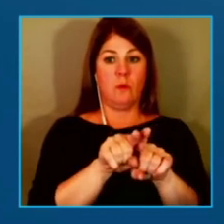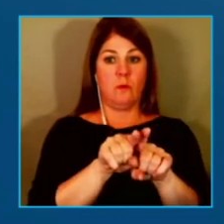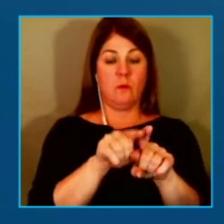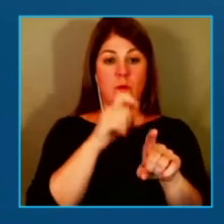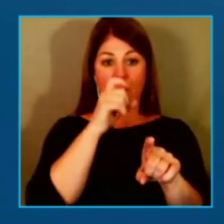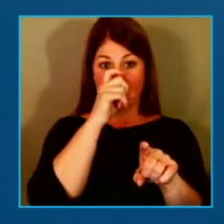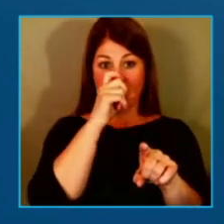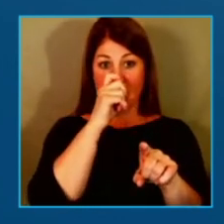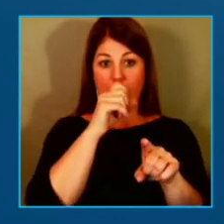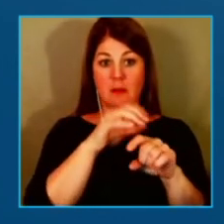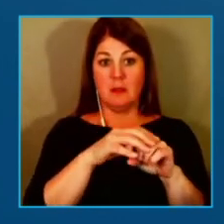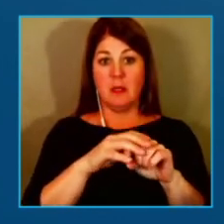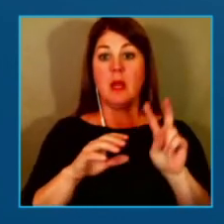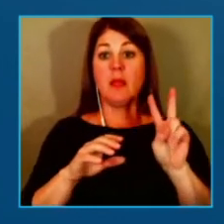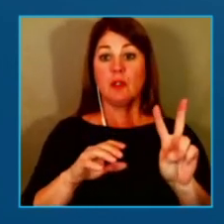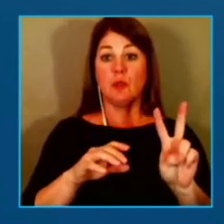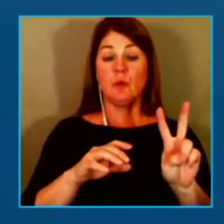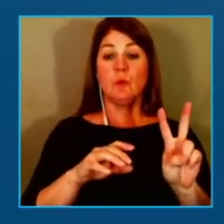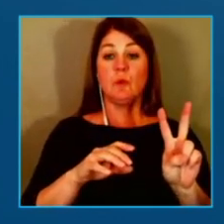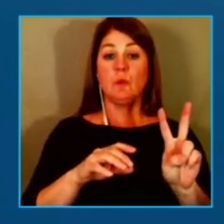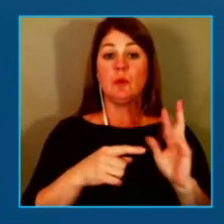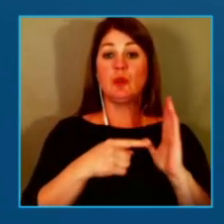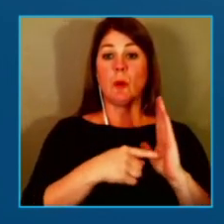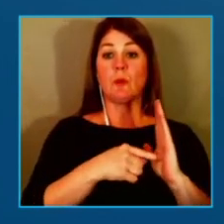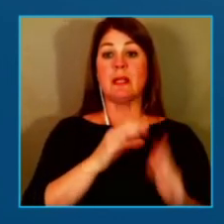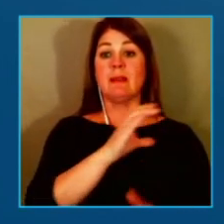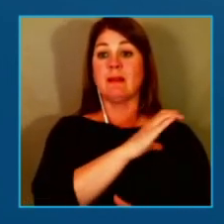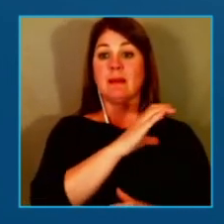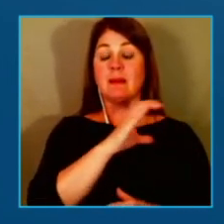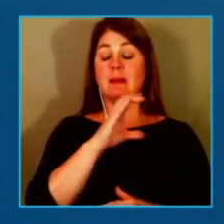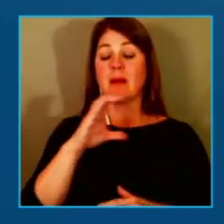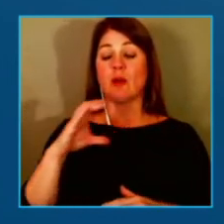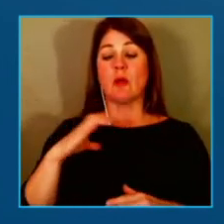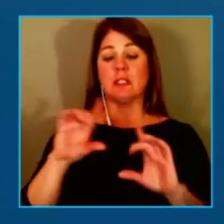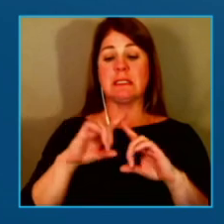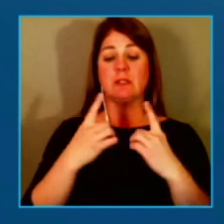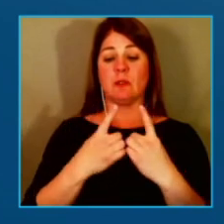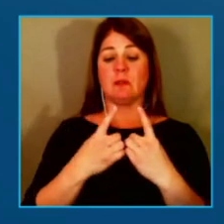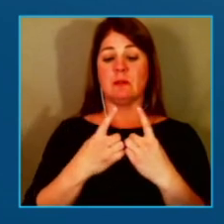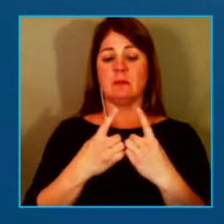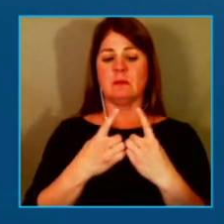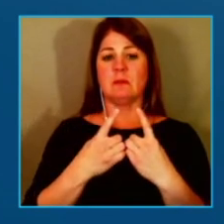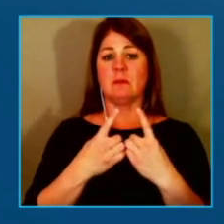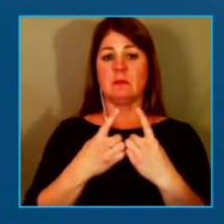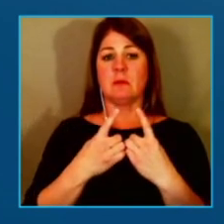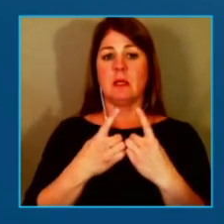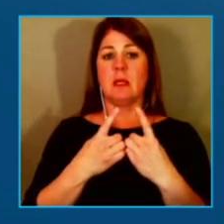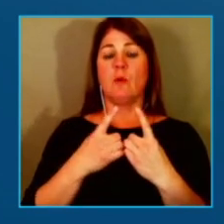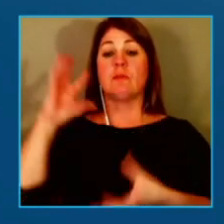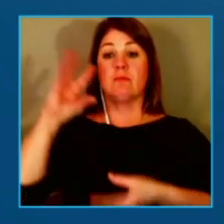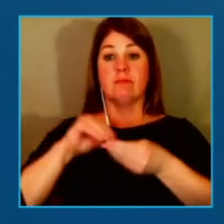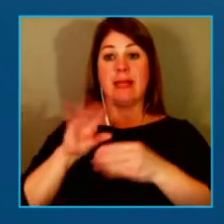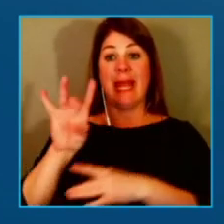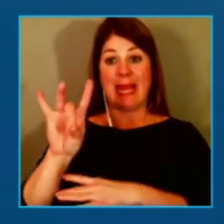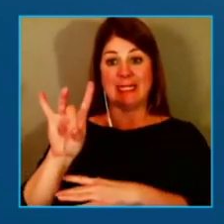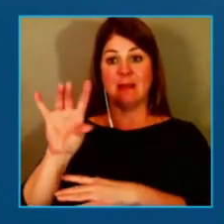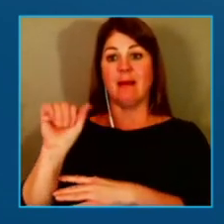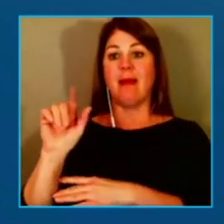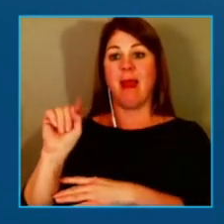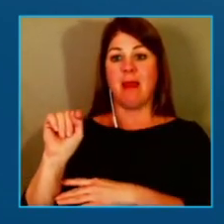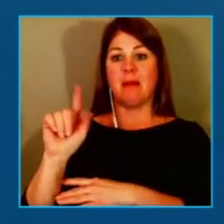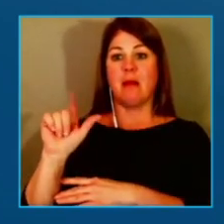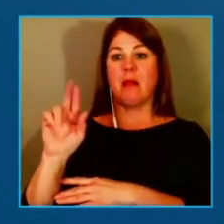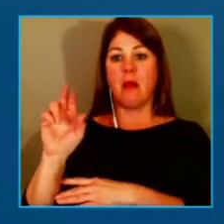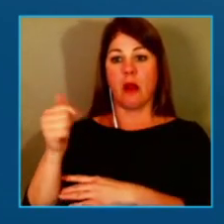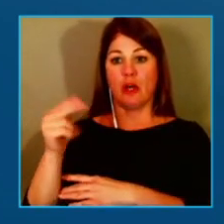the 2 that represents the congressional districts. Making up the 8 at large. And yes, they are all